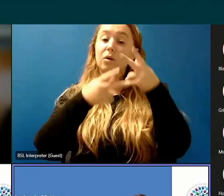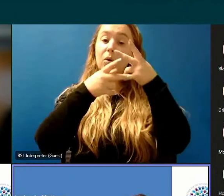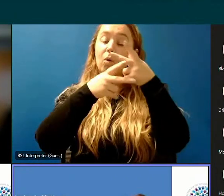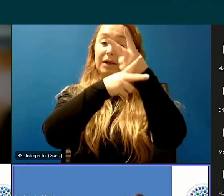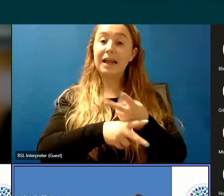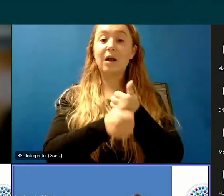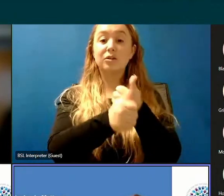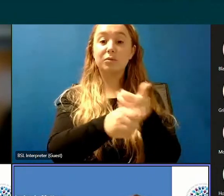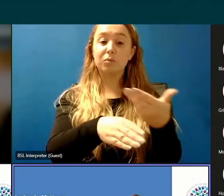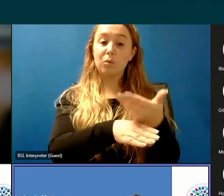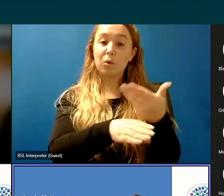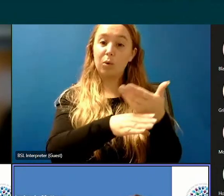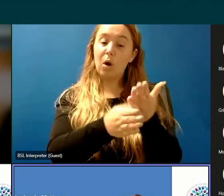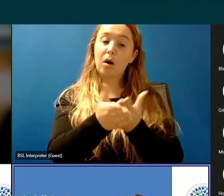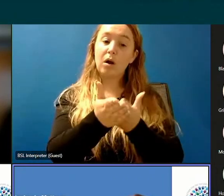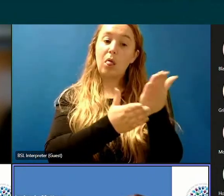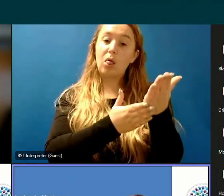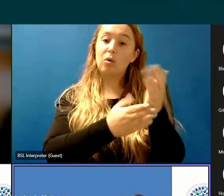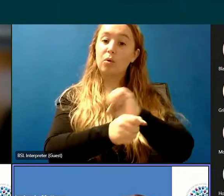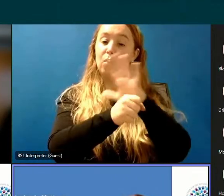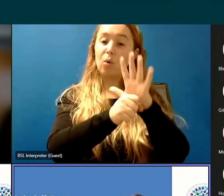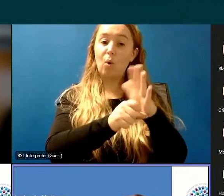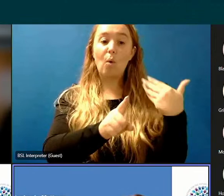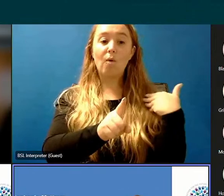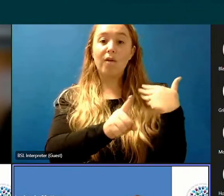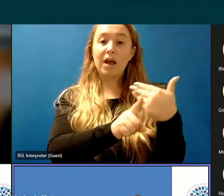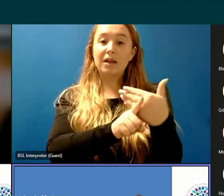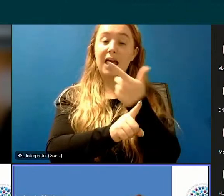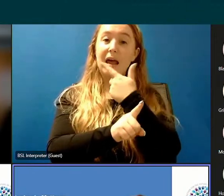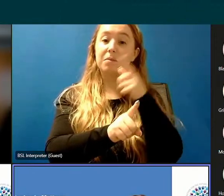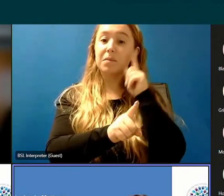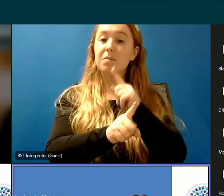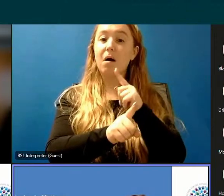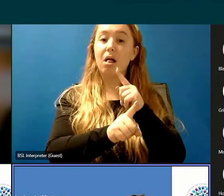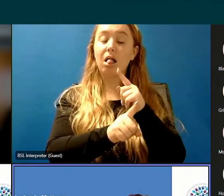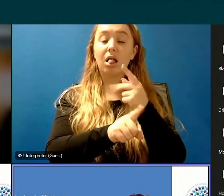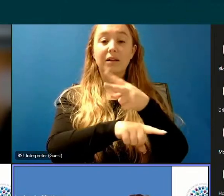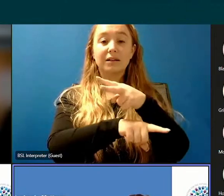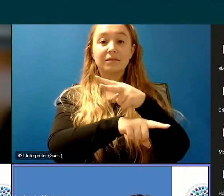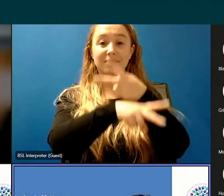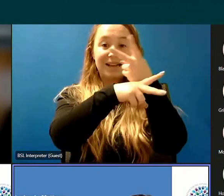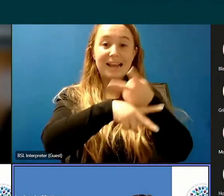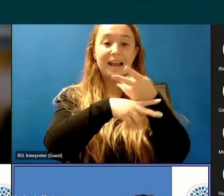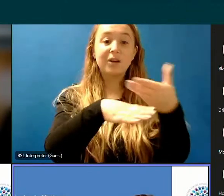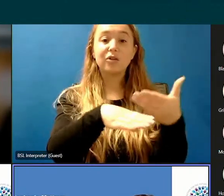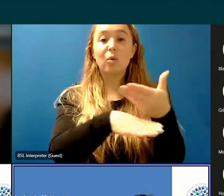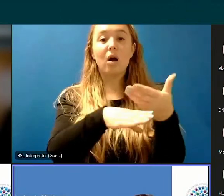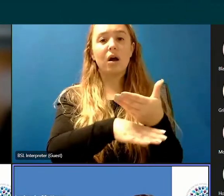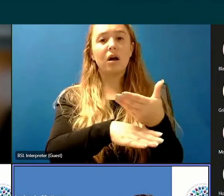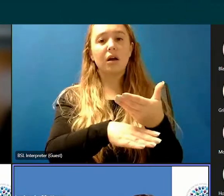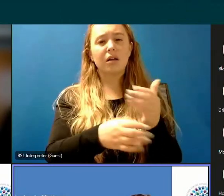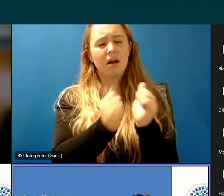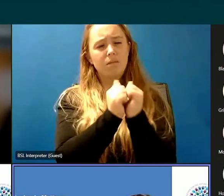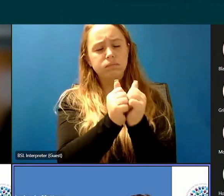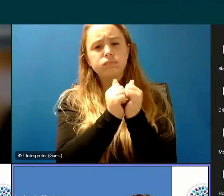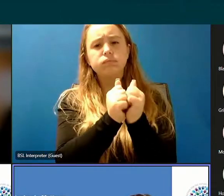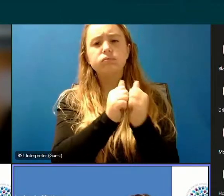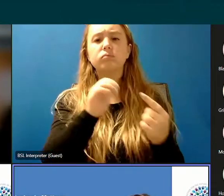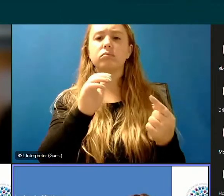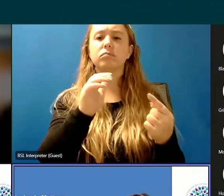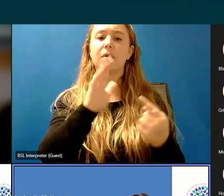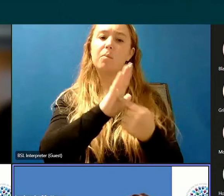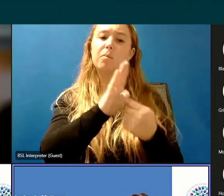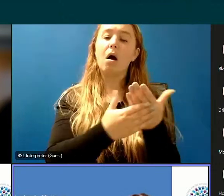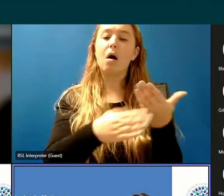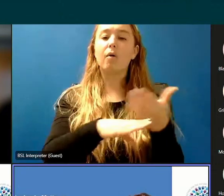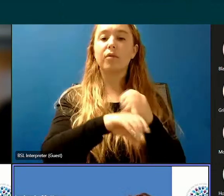over COVID, and just what these people do, they're a very important part of the workforce, and that needs to change. There needs to